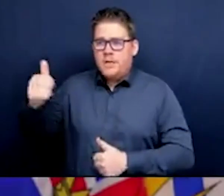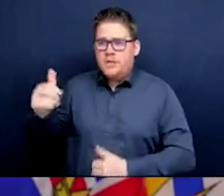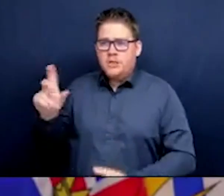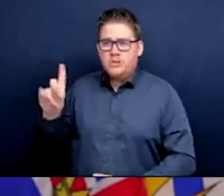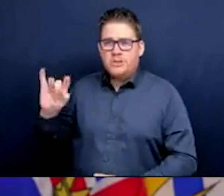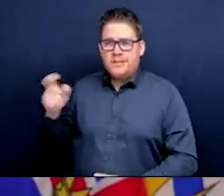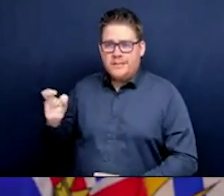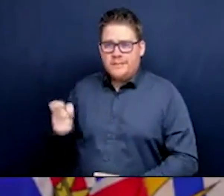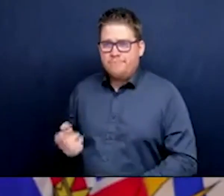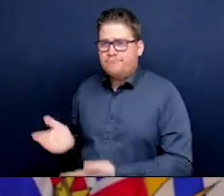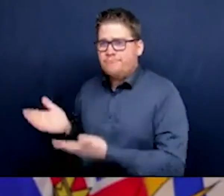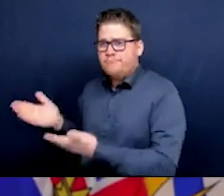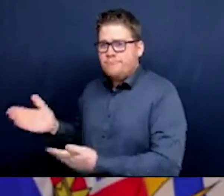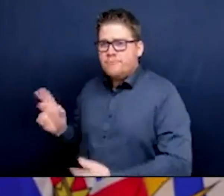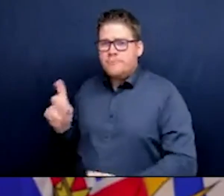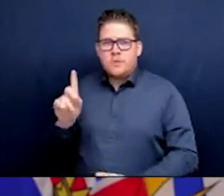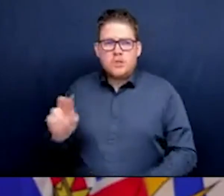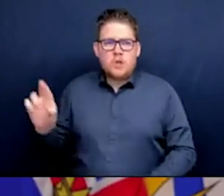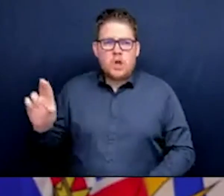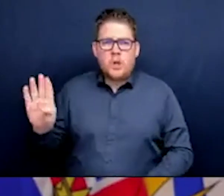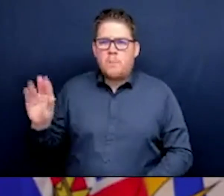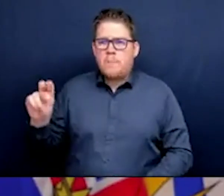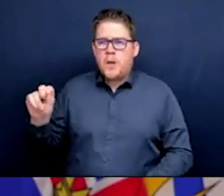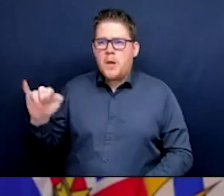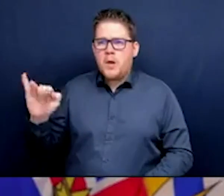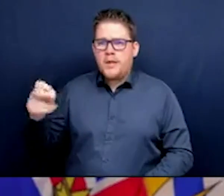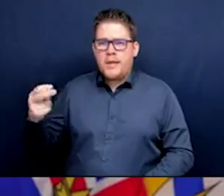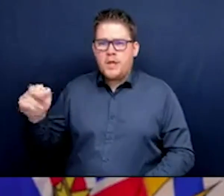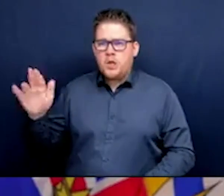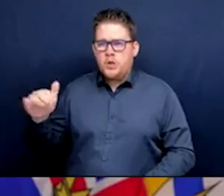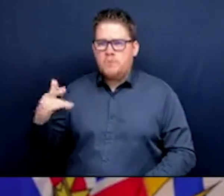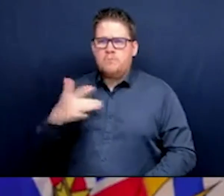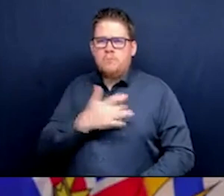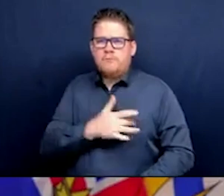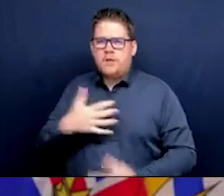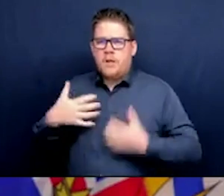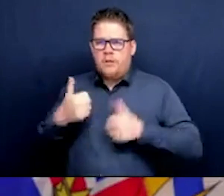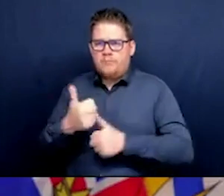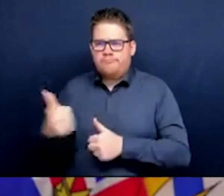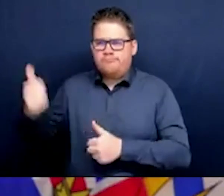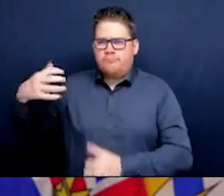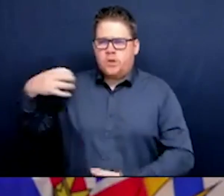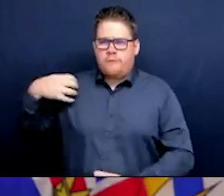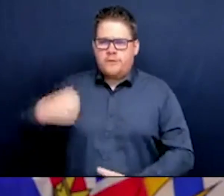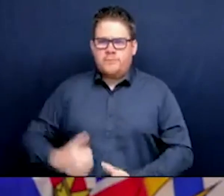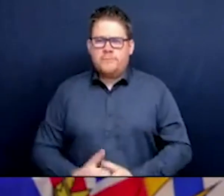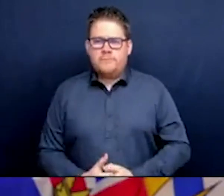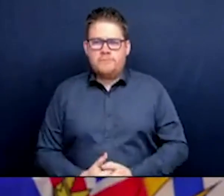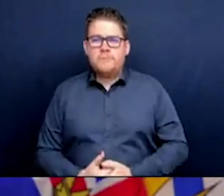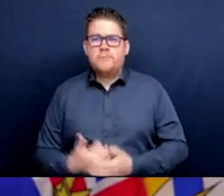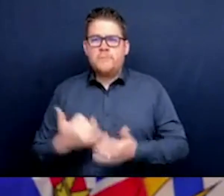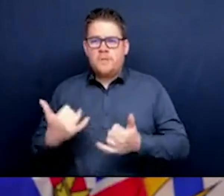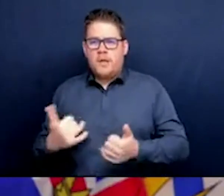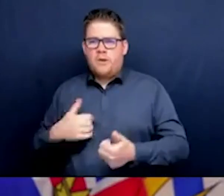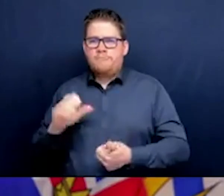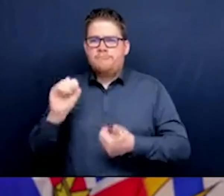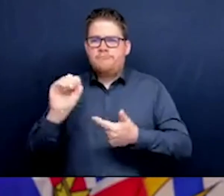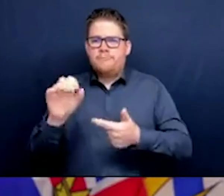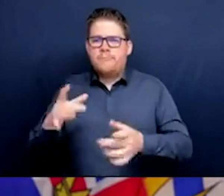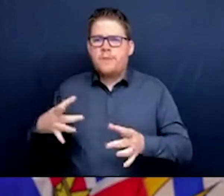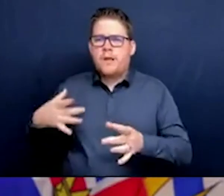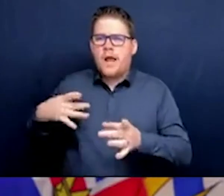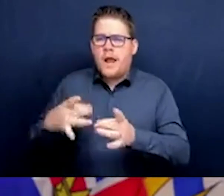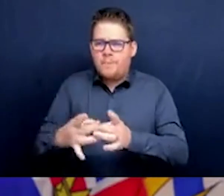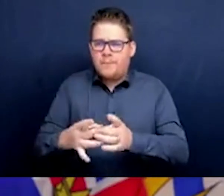We're here to provide an update on the healthcare professionals' vaccination reporting. In October 2021, Dr.